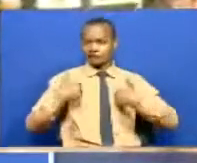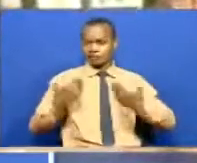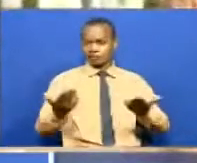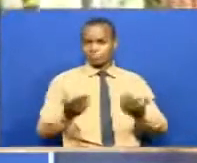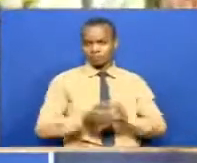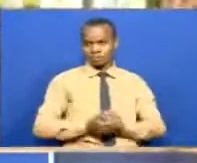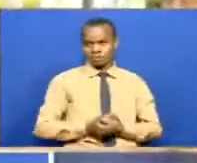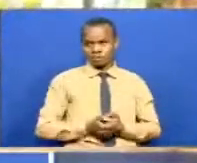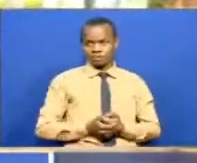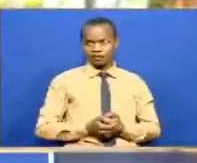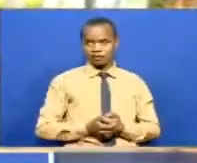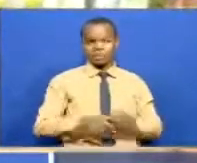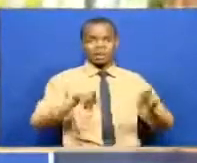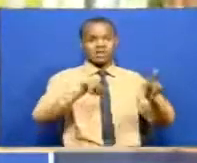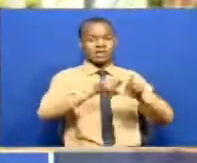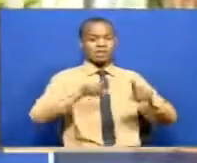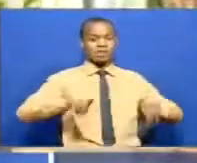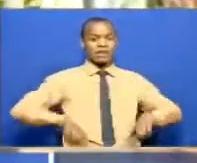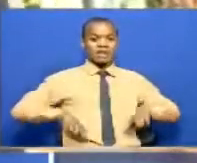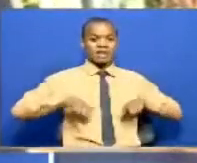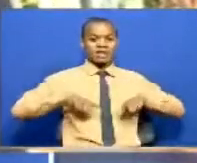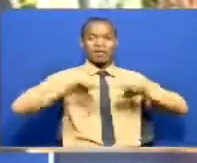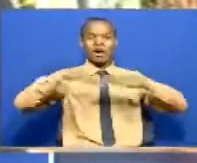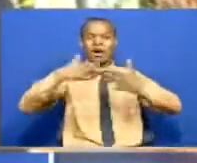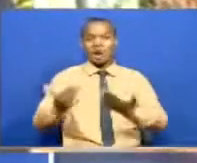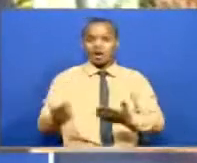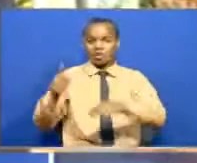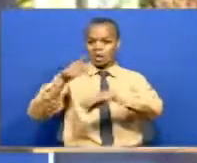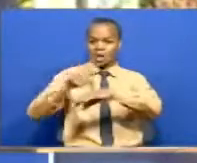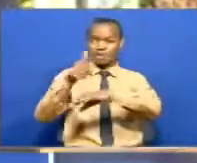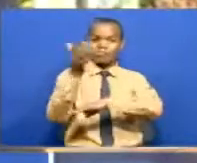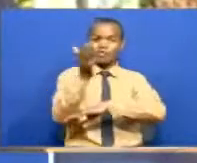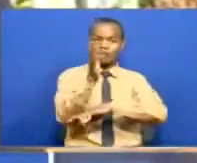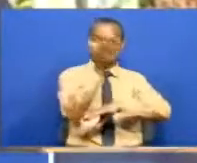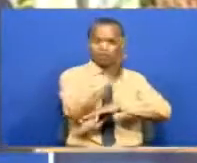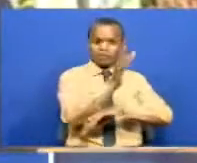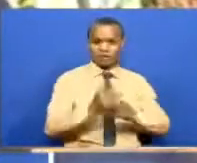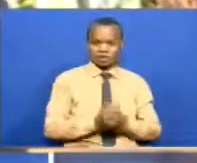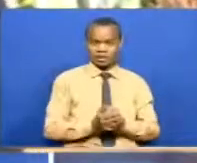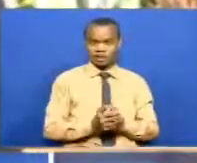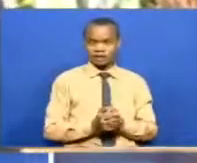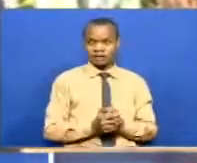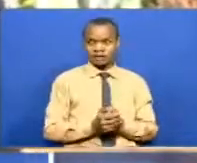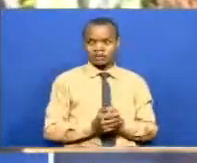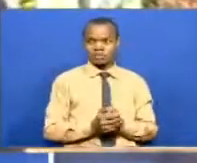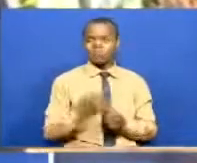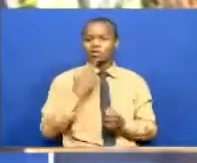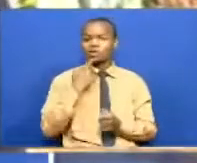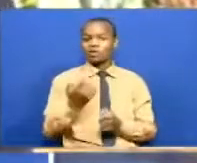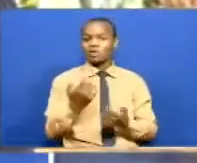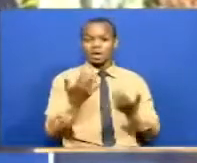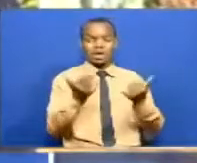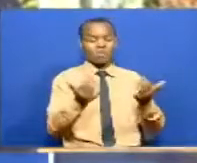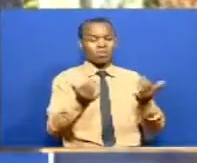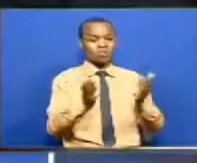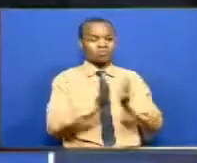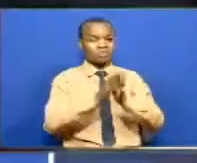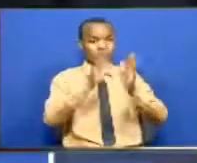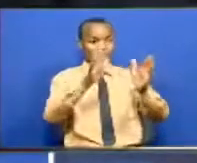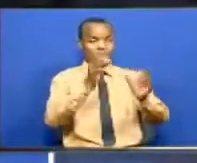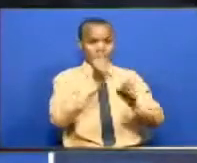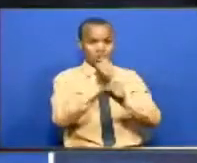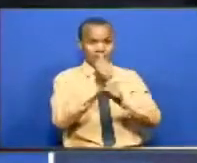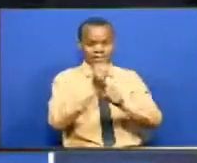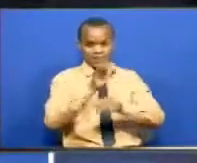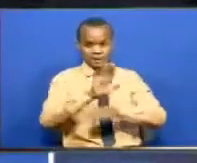How do they survive on the bush in that aspect? So it is a holistic appreciating of their welfare.